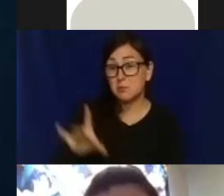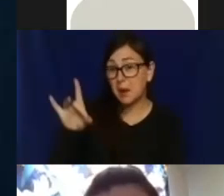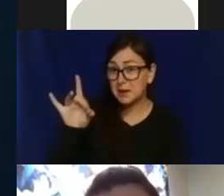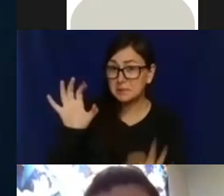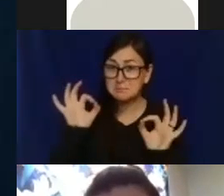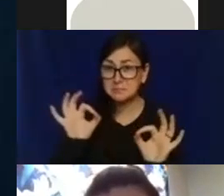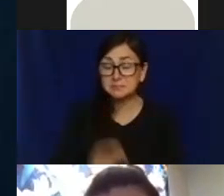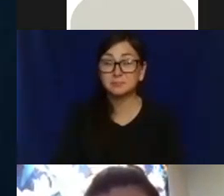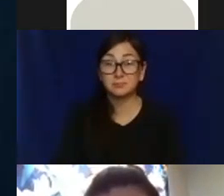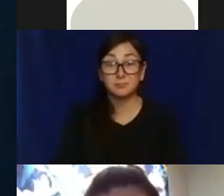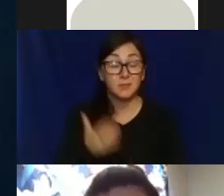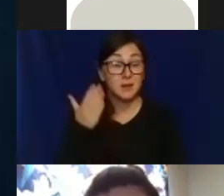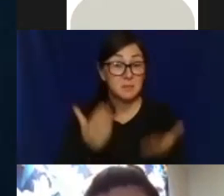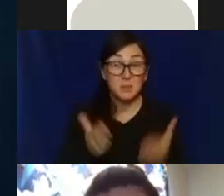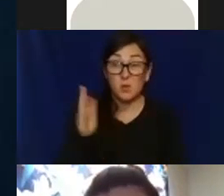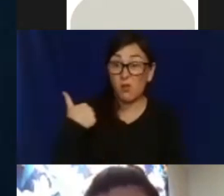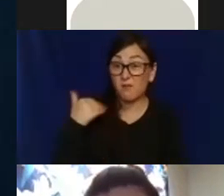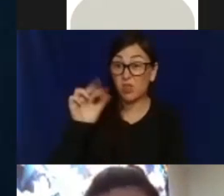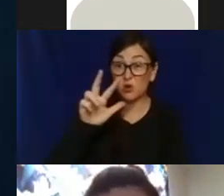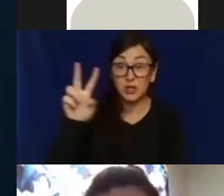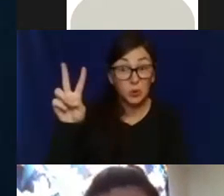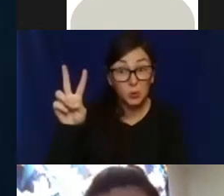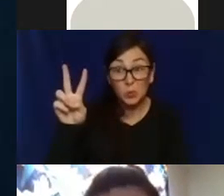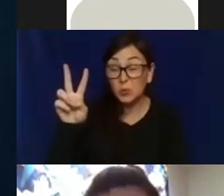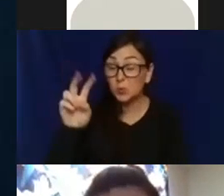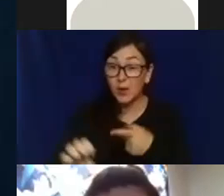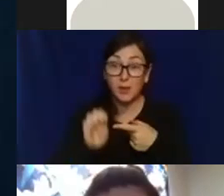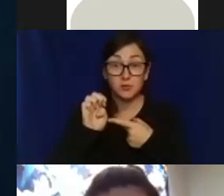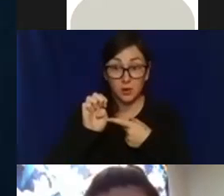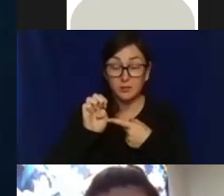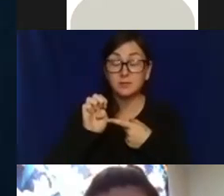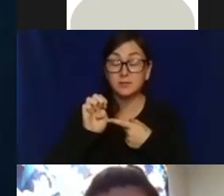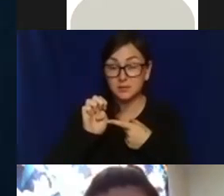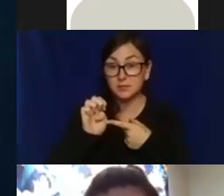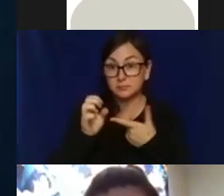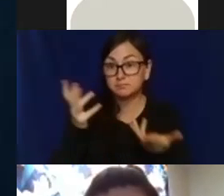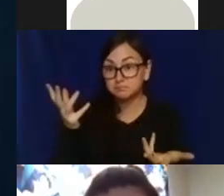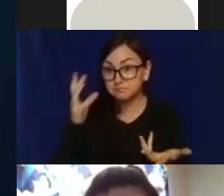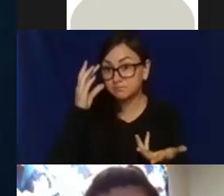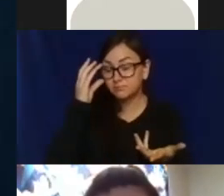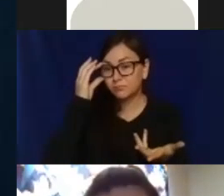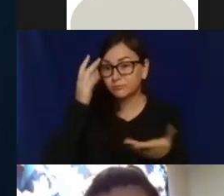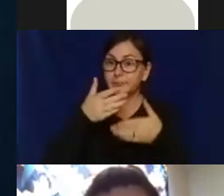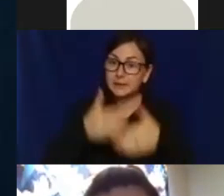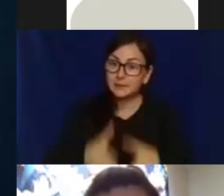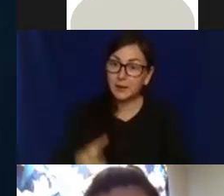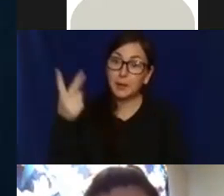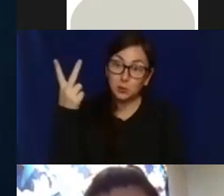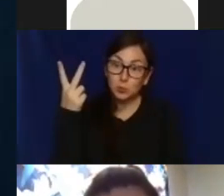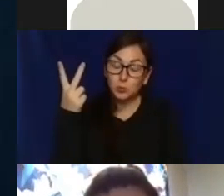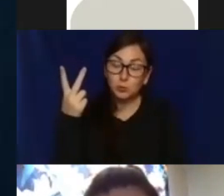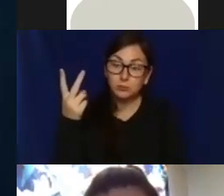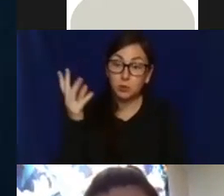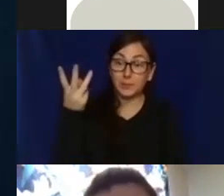with 32 valence electrons. And I just, divide that by 2 to give me 16